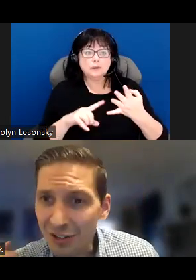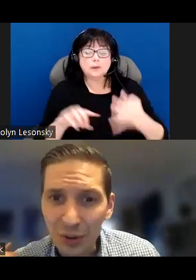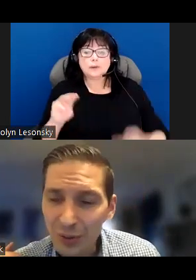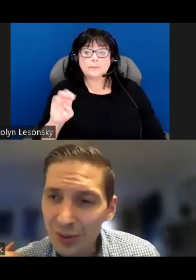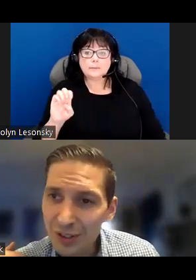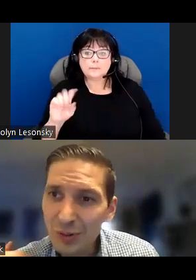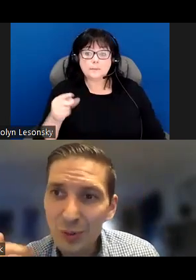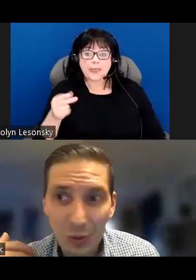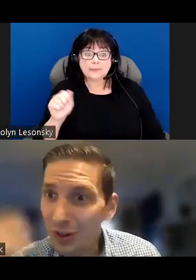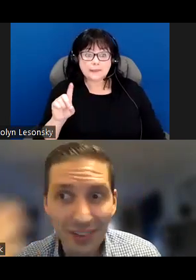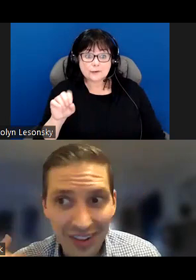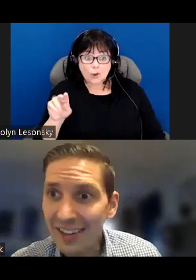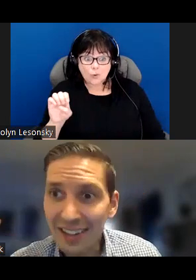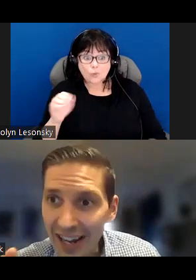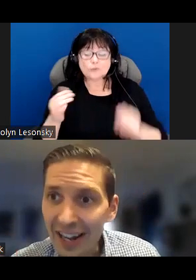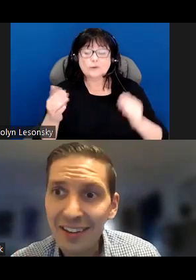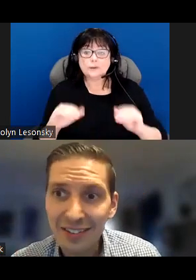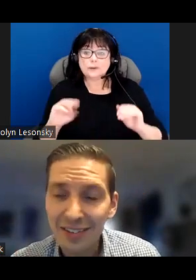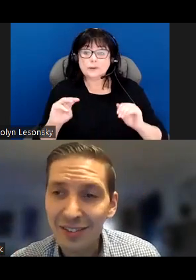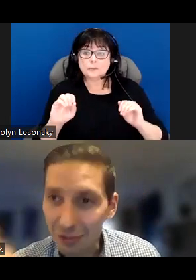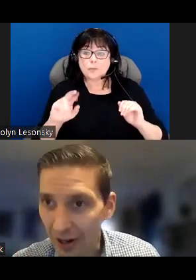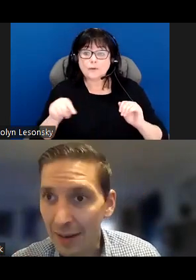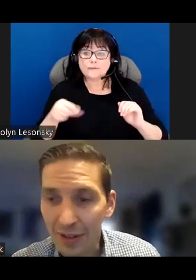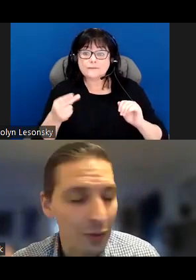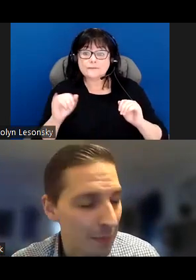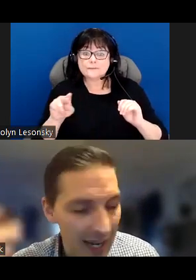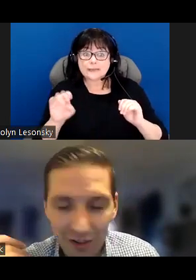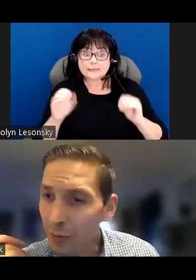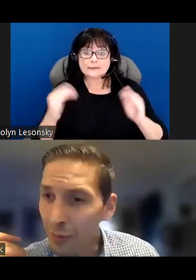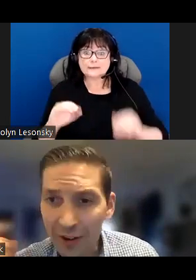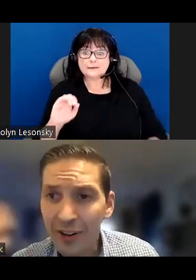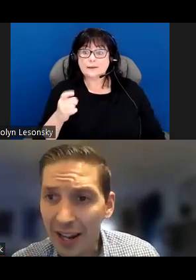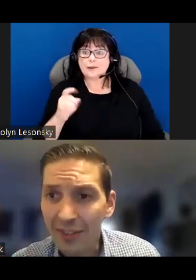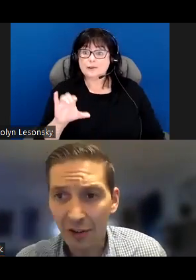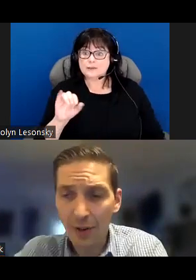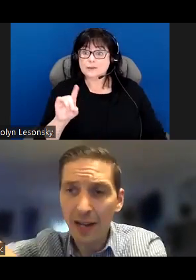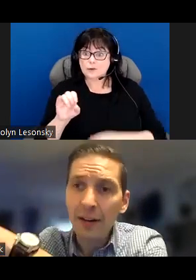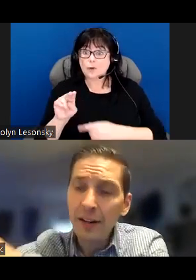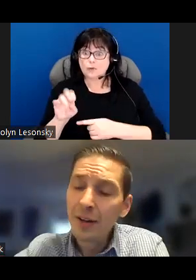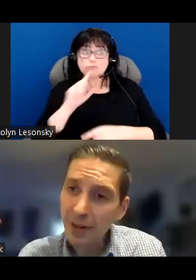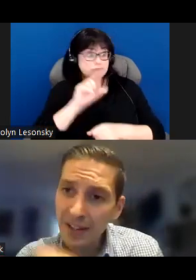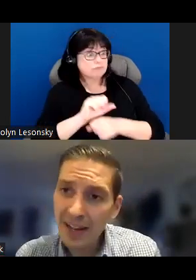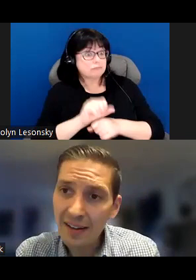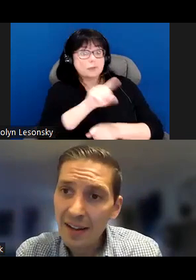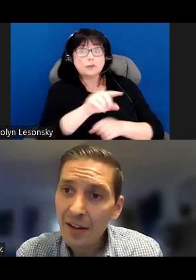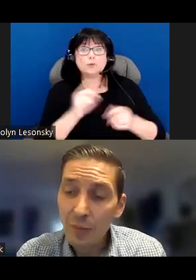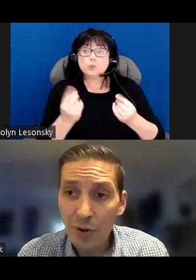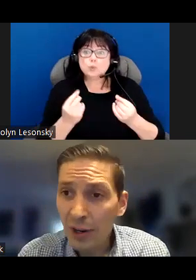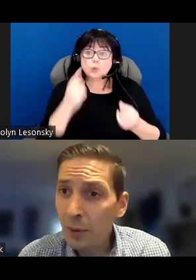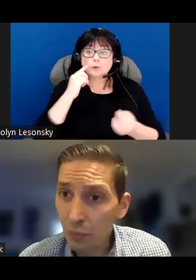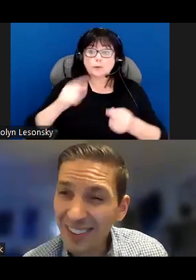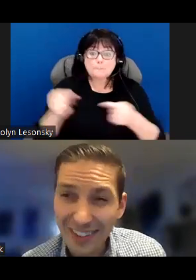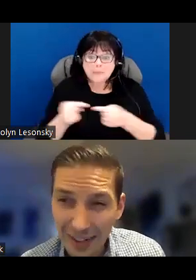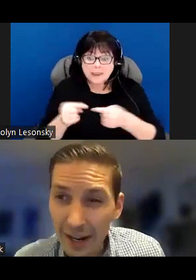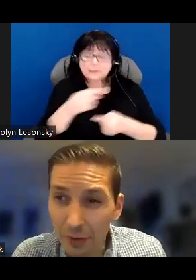designed to do, will work exactly as described. They will manage, they will monitor end stage pain. But again, when